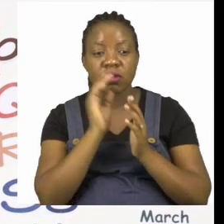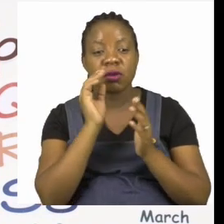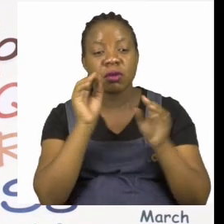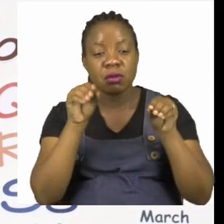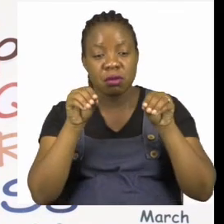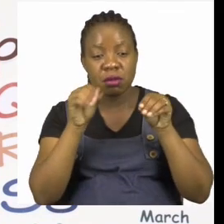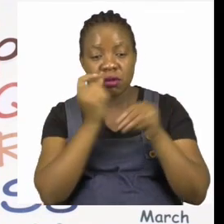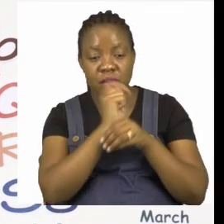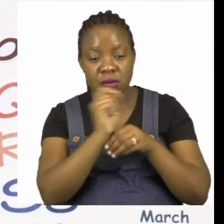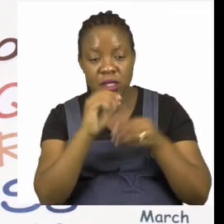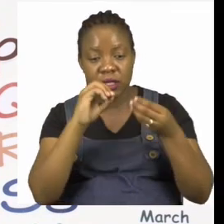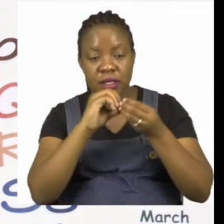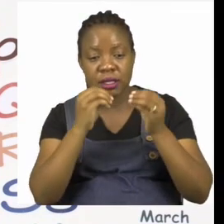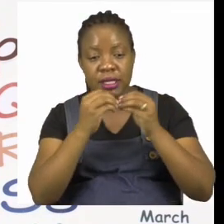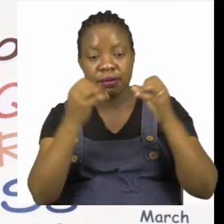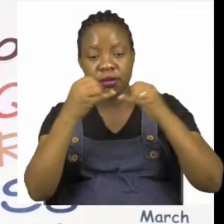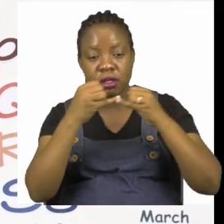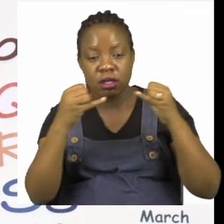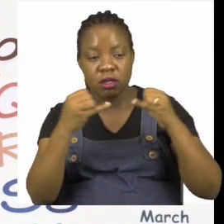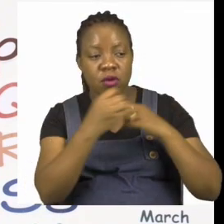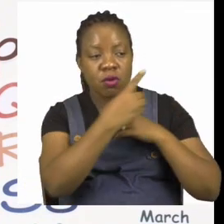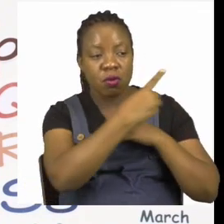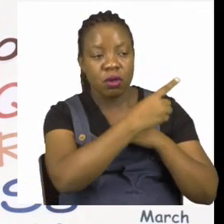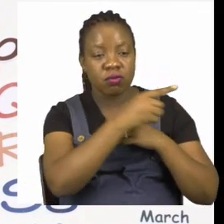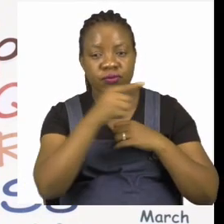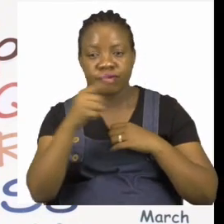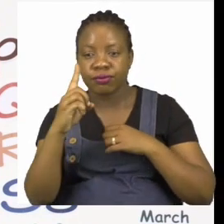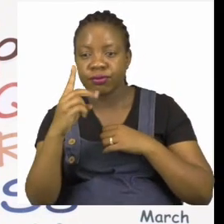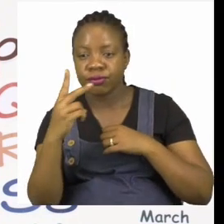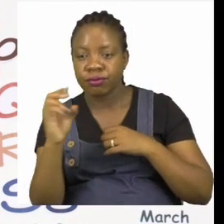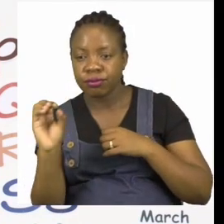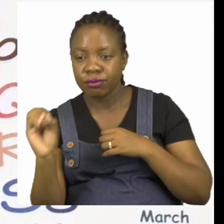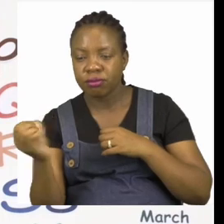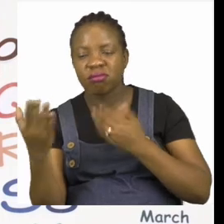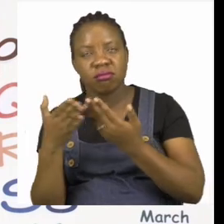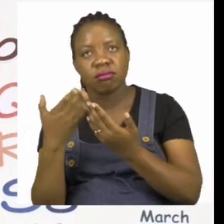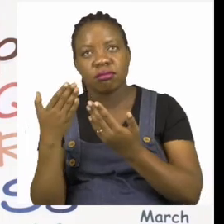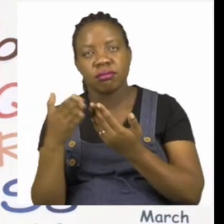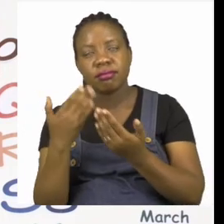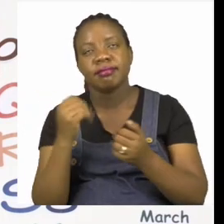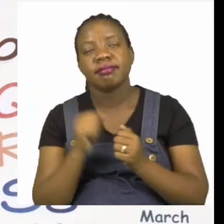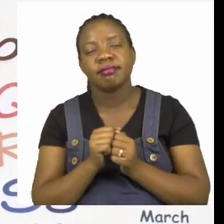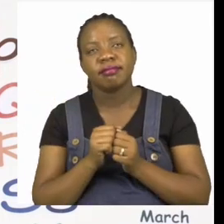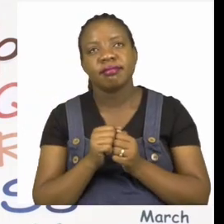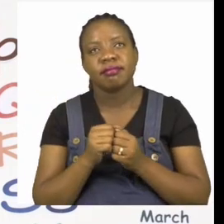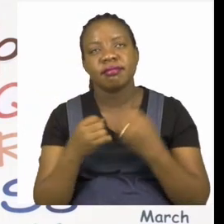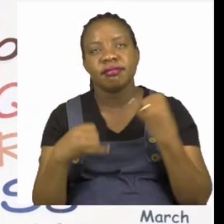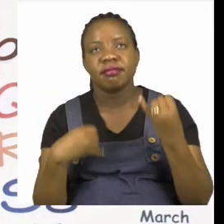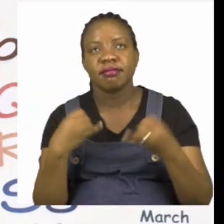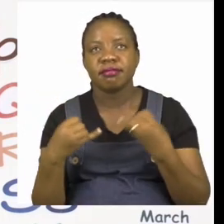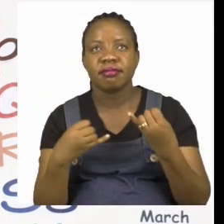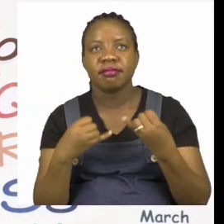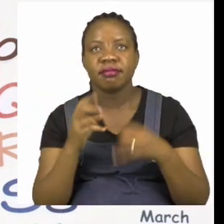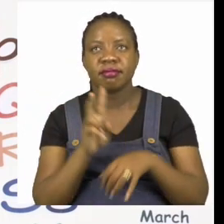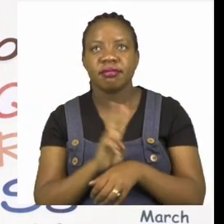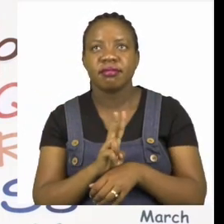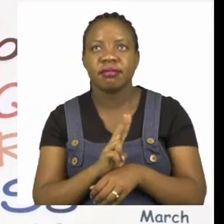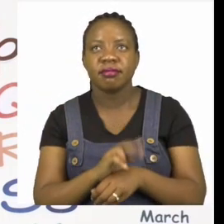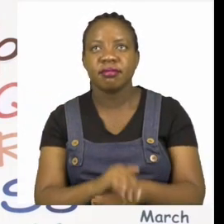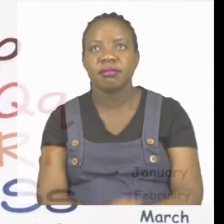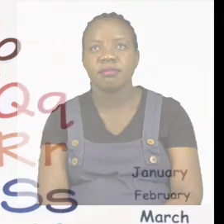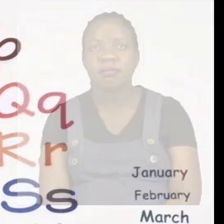will see how easy it will be for you. Have fun, and I'll see you after the advert break.